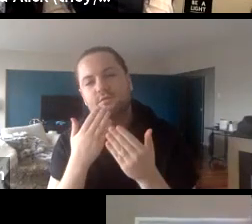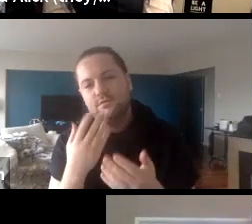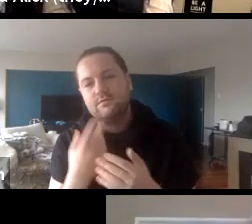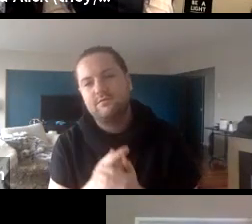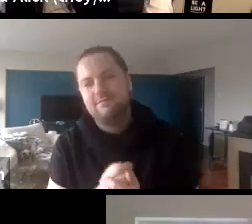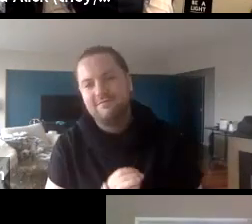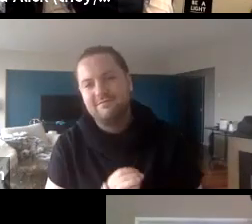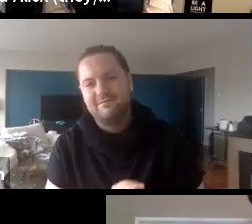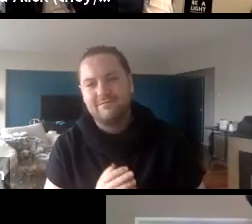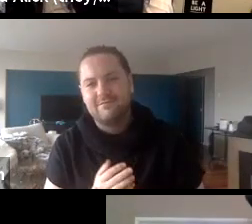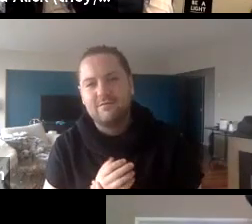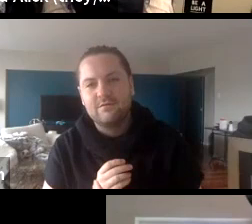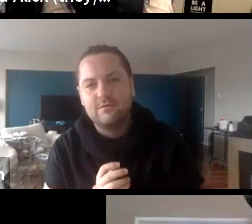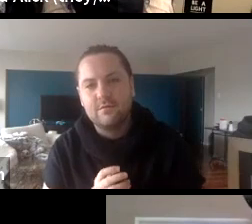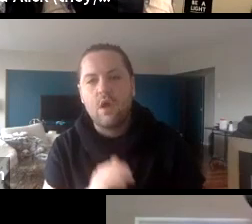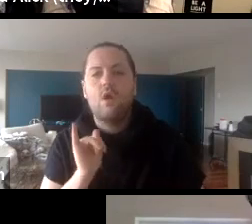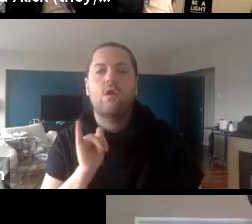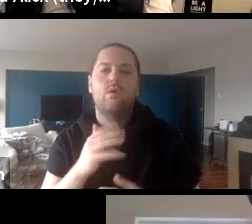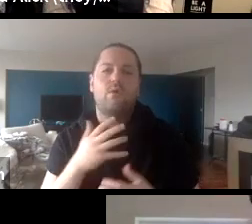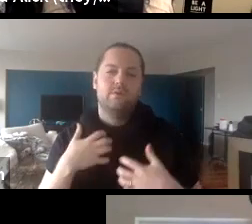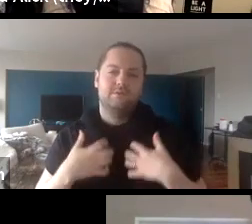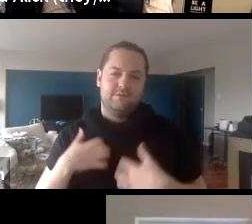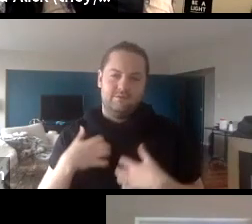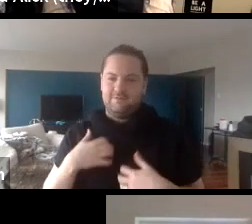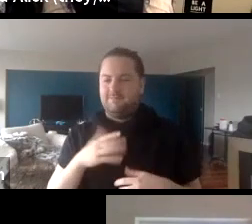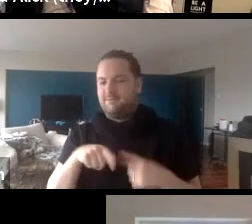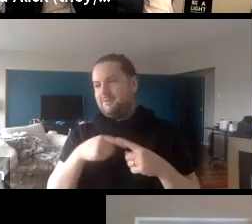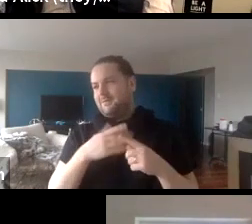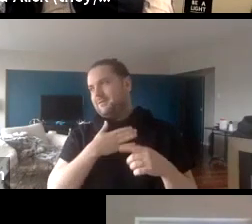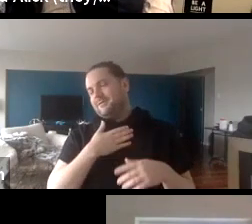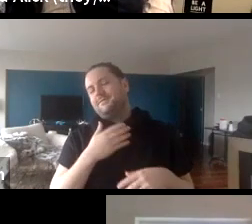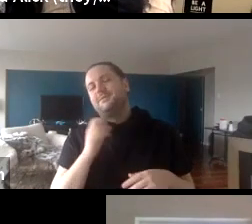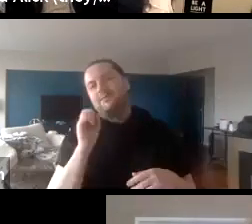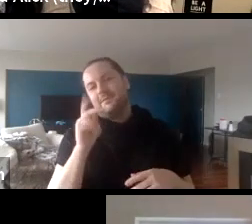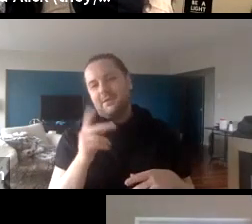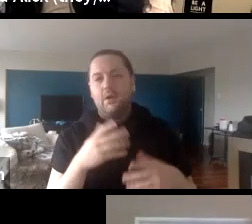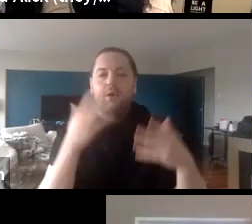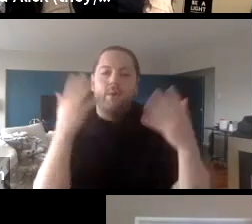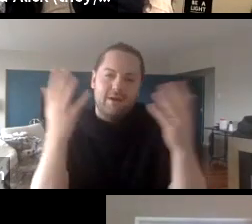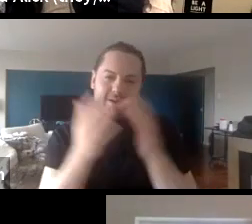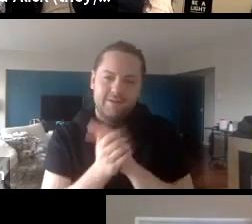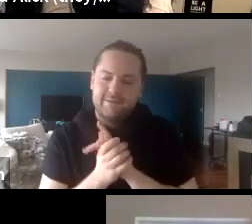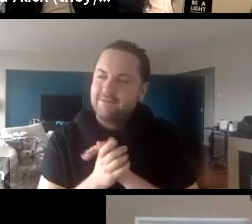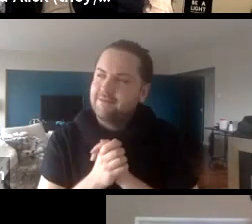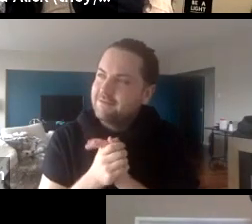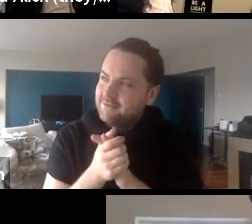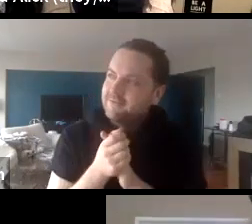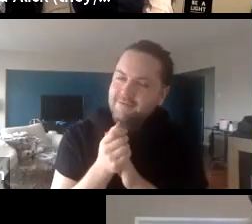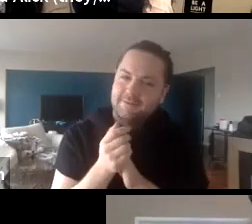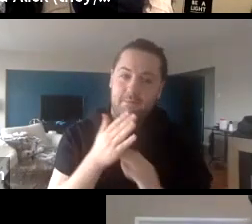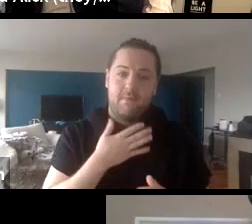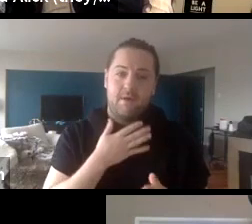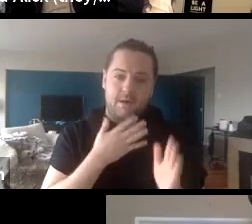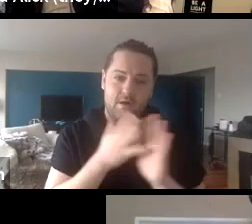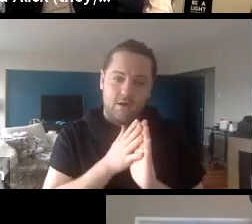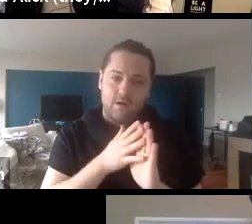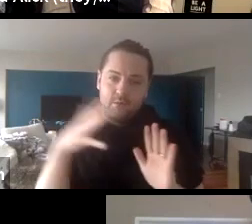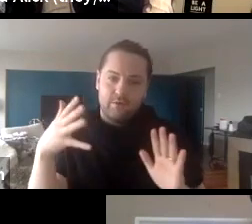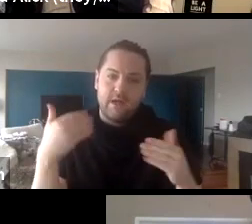Oh, yeah. Oh, I think, oh, you're saying it's time for a wrap up. Okay, I understand. Oh, now I understand. Sorry, you want to talk about how I'm feeling